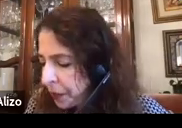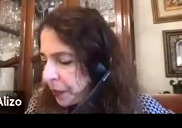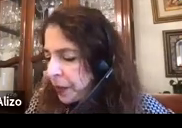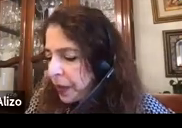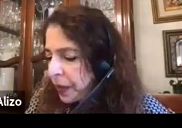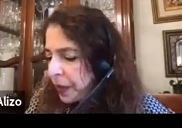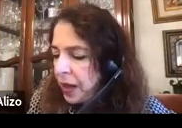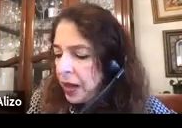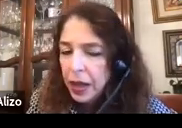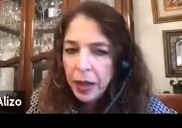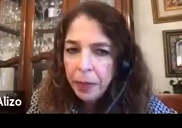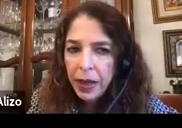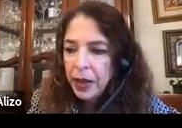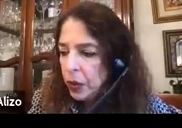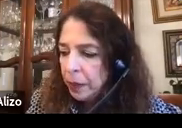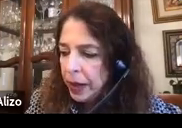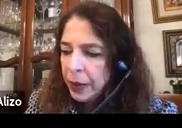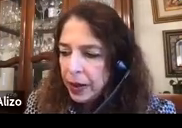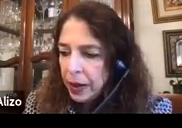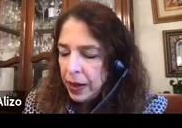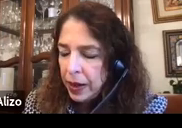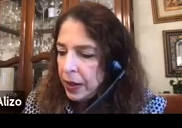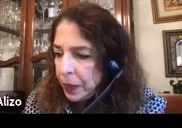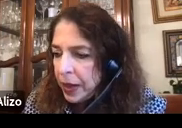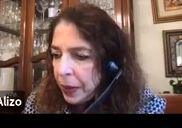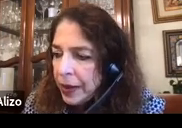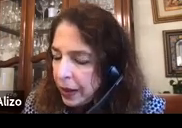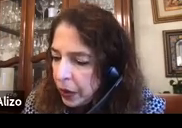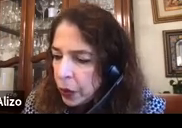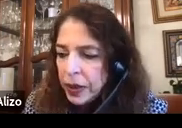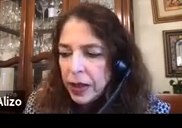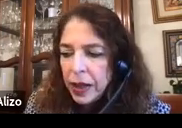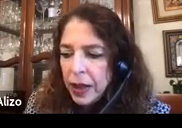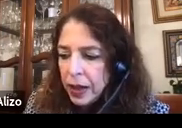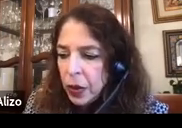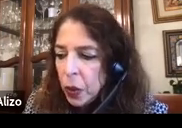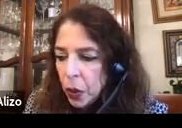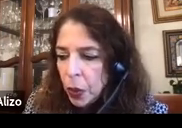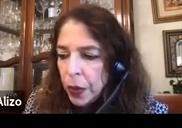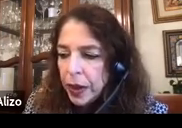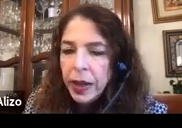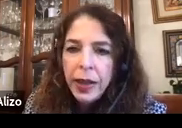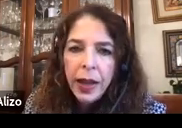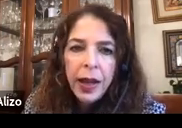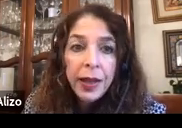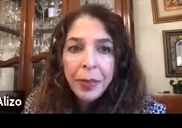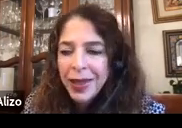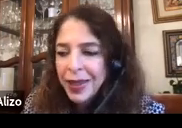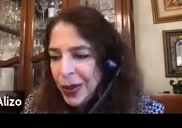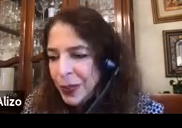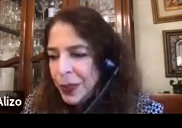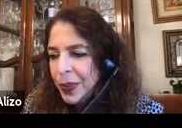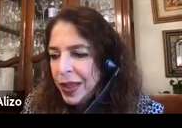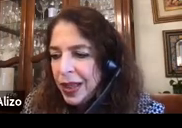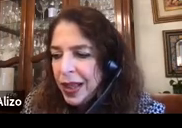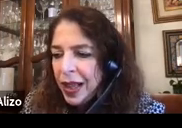Spanish. Okay. Y para eso van a ver en la banda o cinta negra un globo que indica